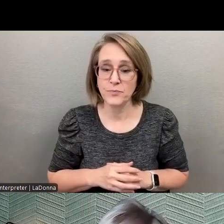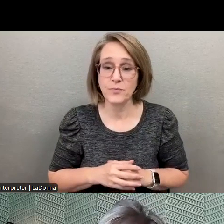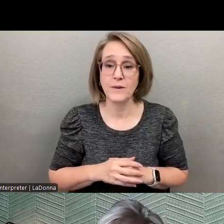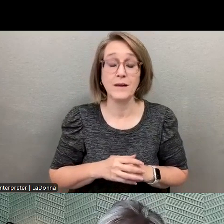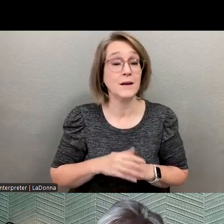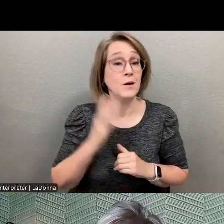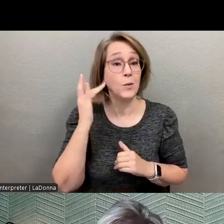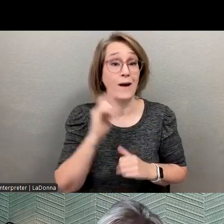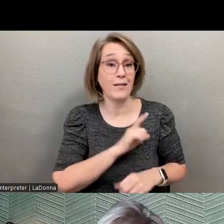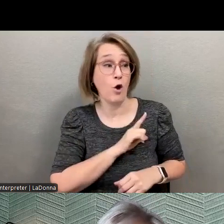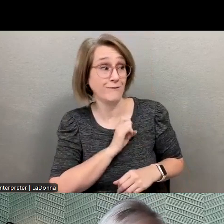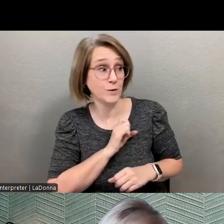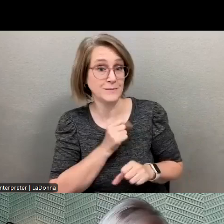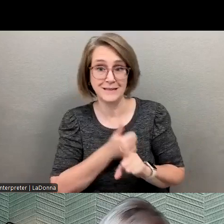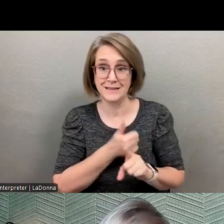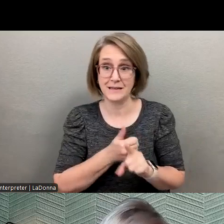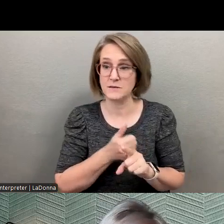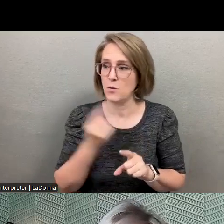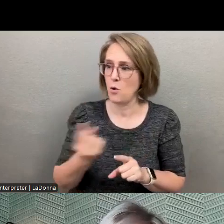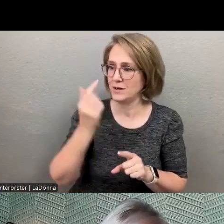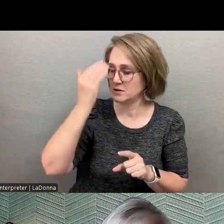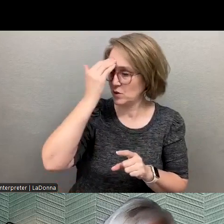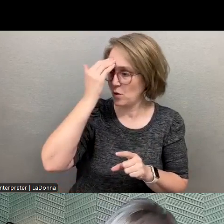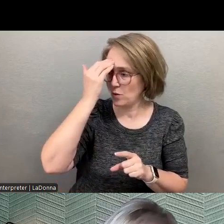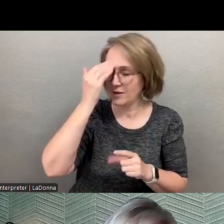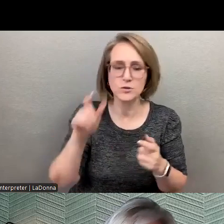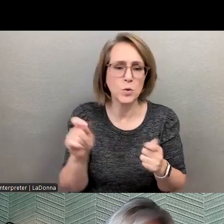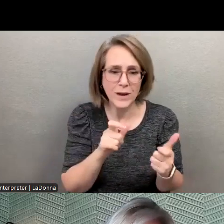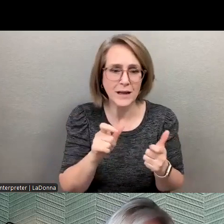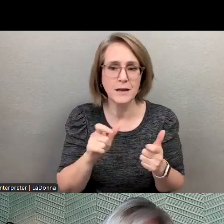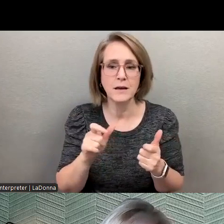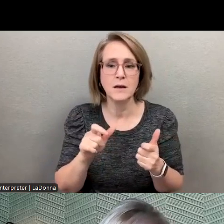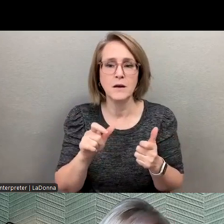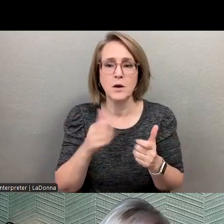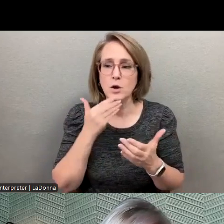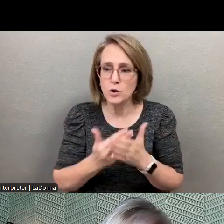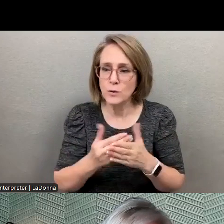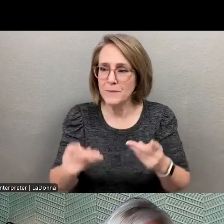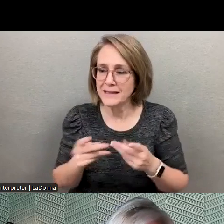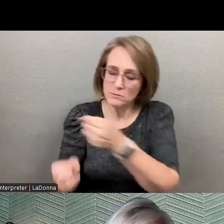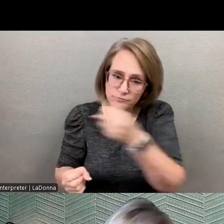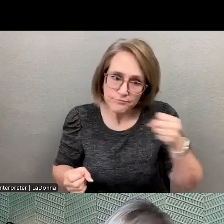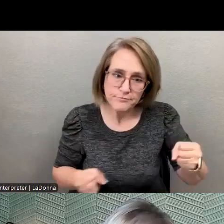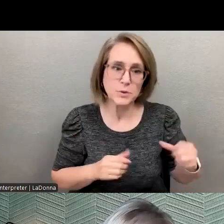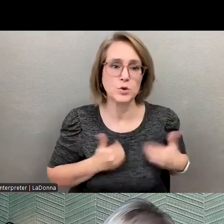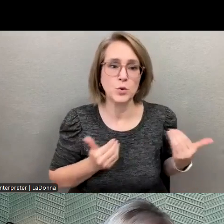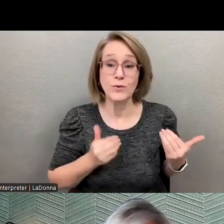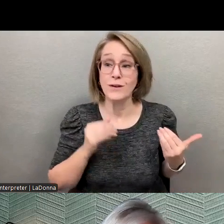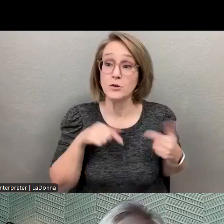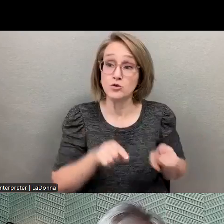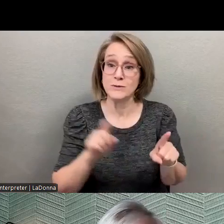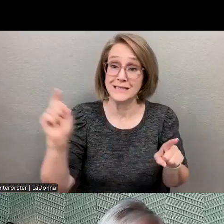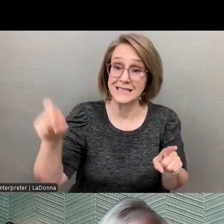law enforcement always know that there is a quick, rapid place they can take a youth who is in